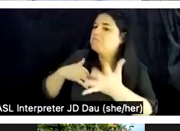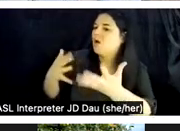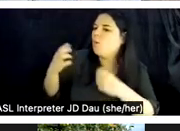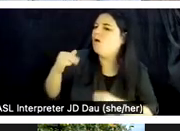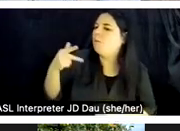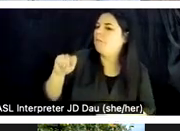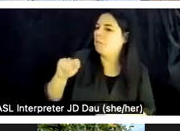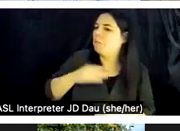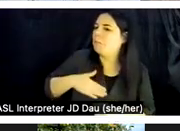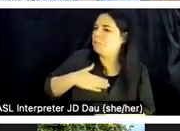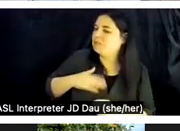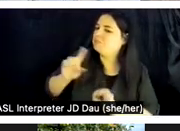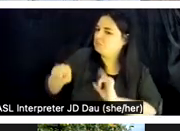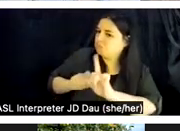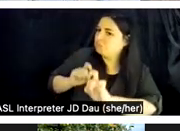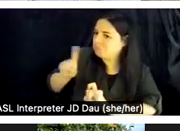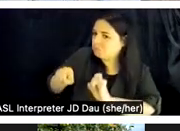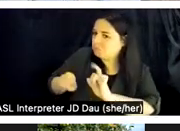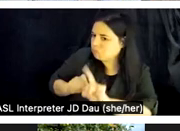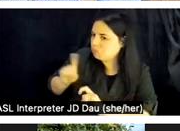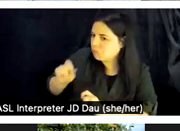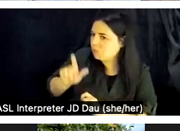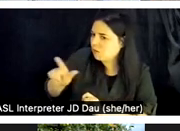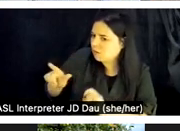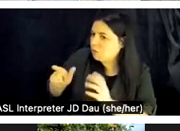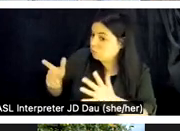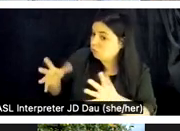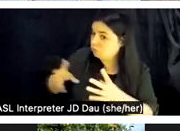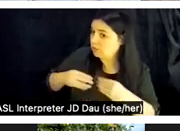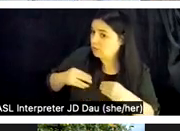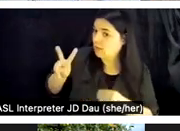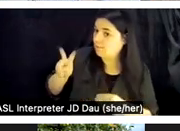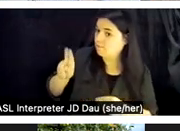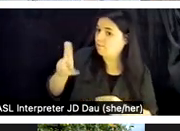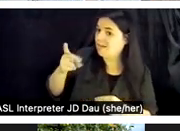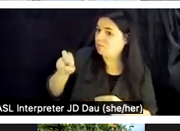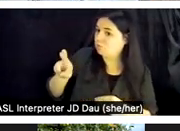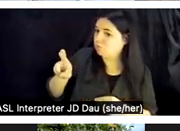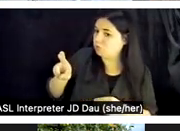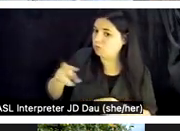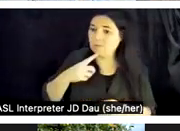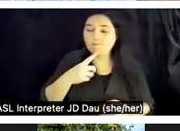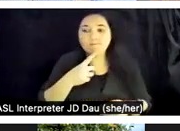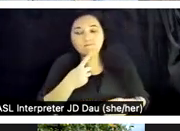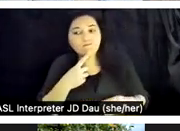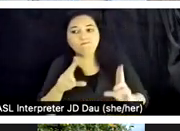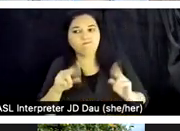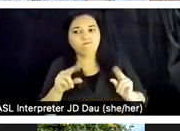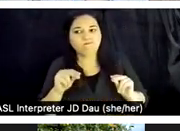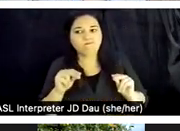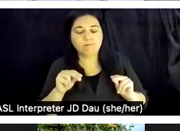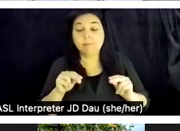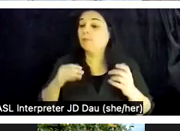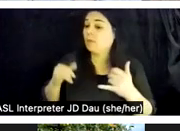the tester asks Lenny if they accept vouchers. And if Lenny says no, the tenant has collected evidence